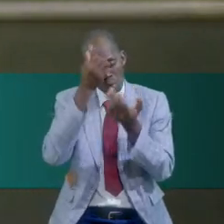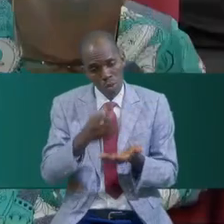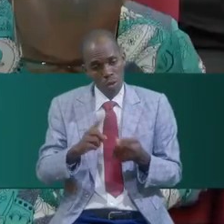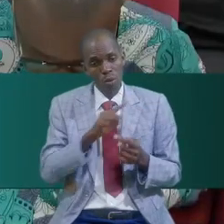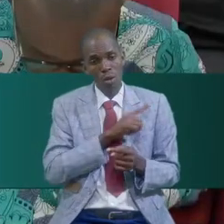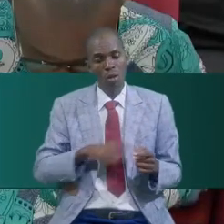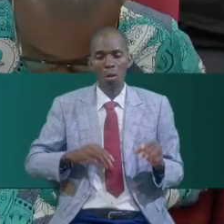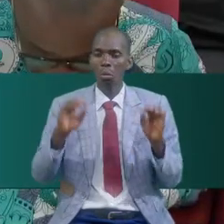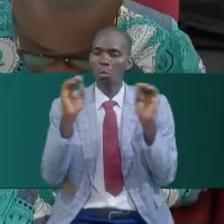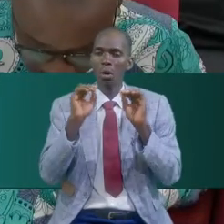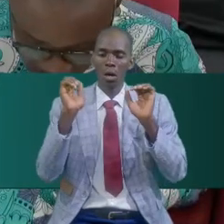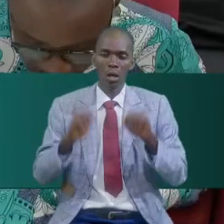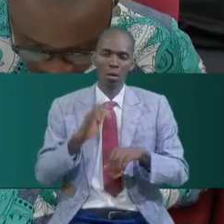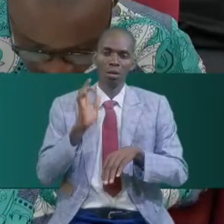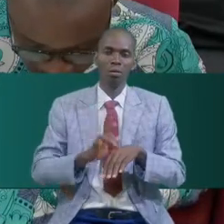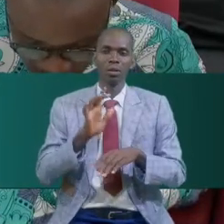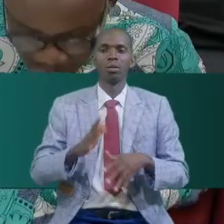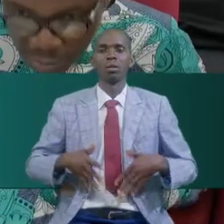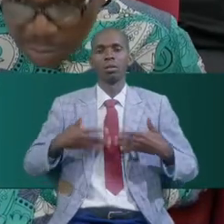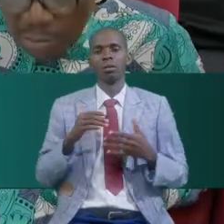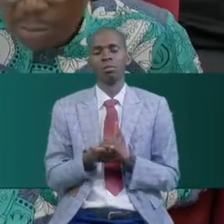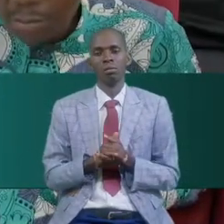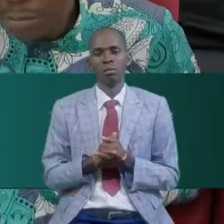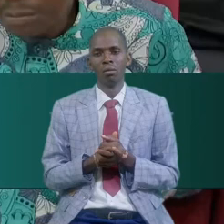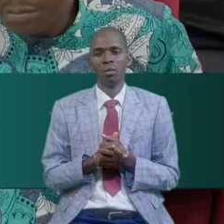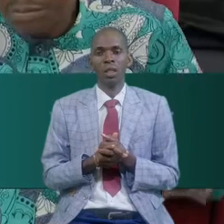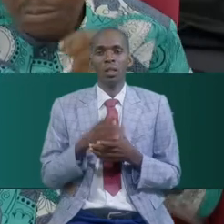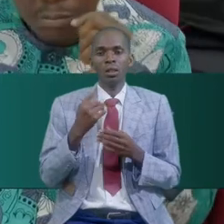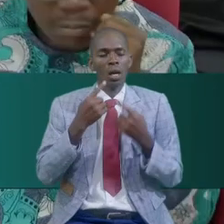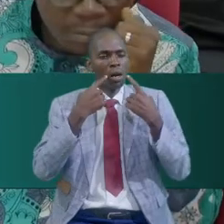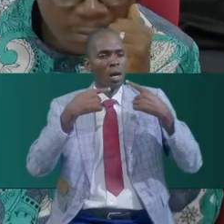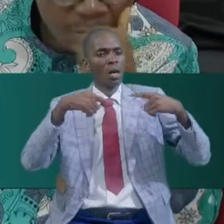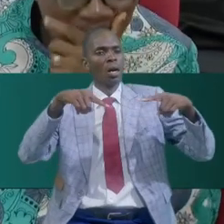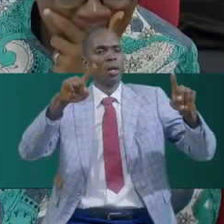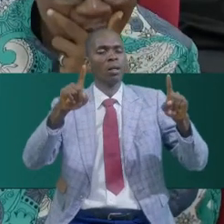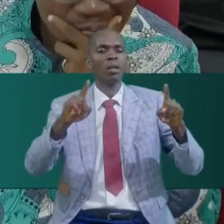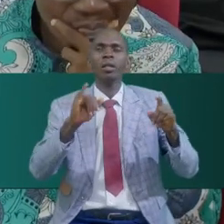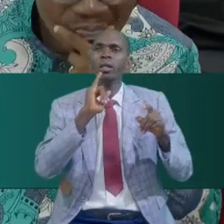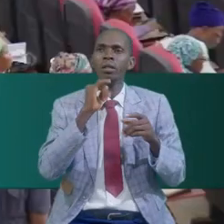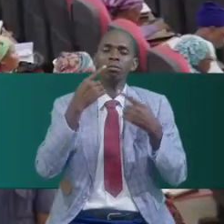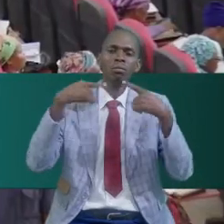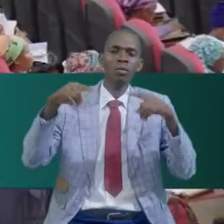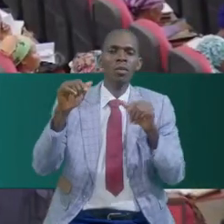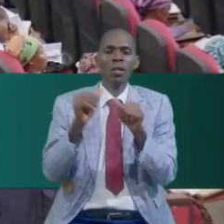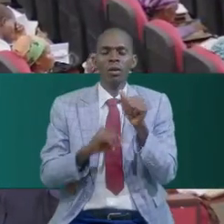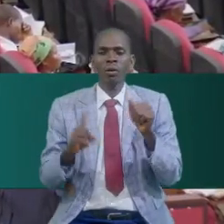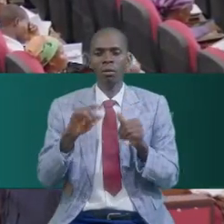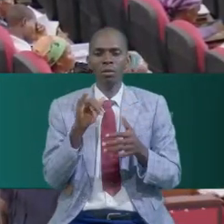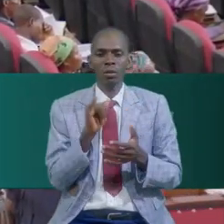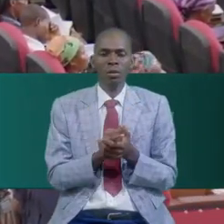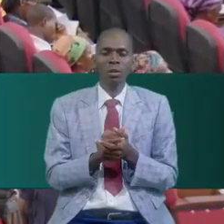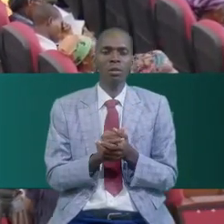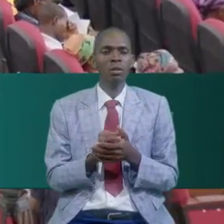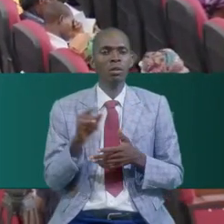your life. He is in the vineyard of Naboth, whither he is gone down to possess